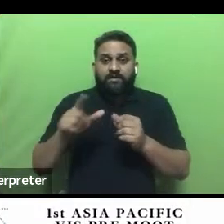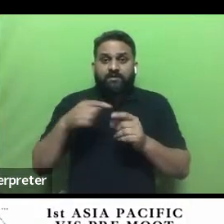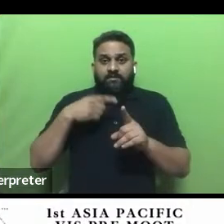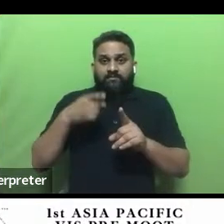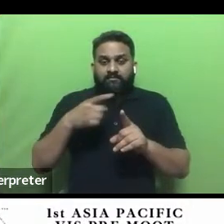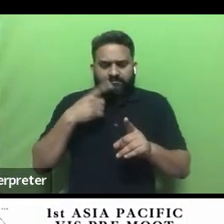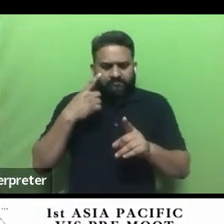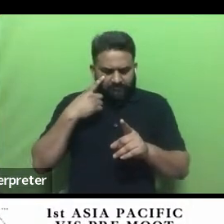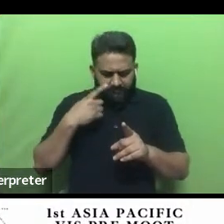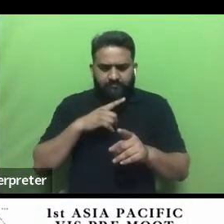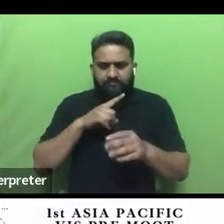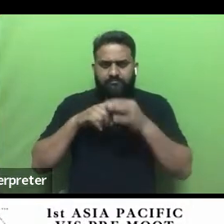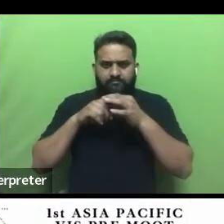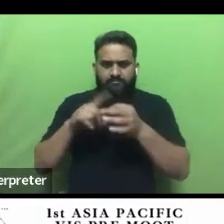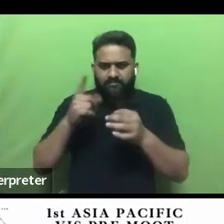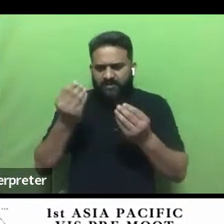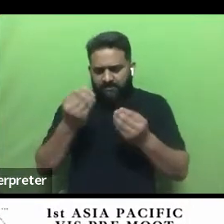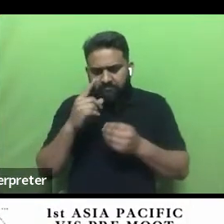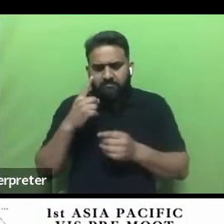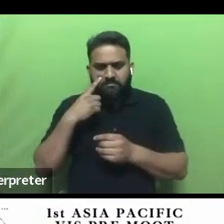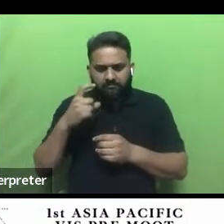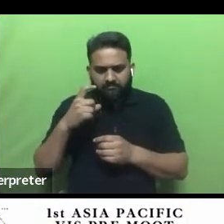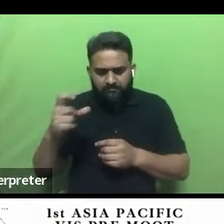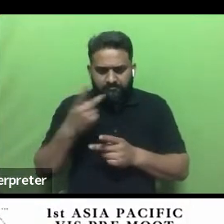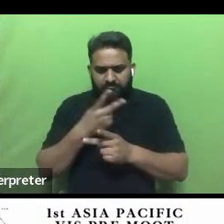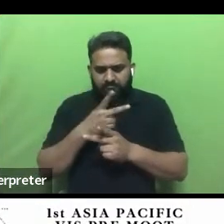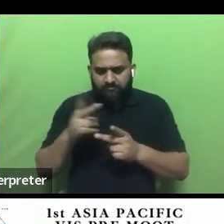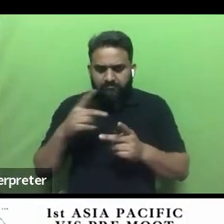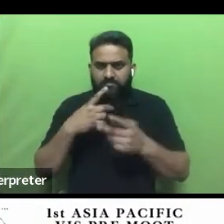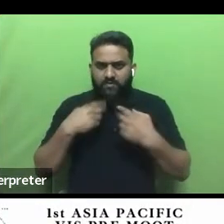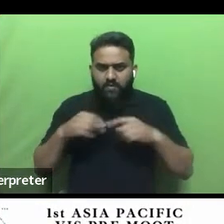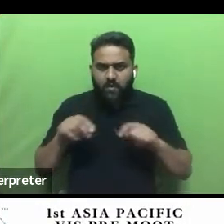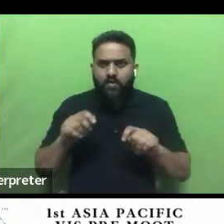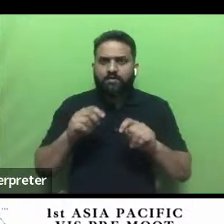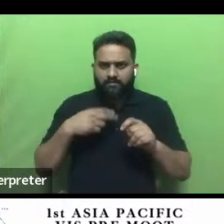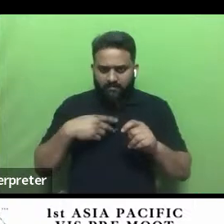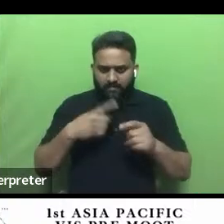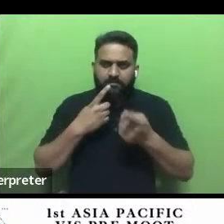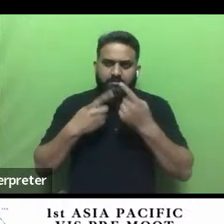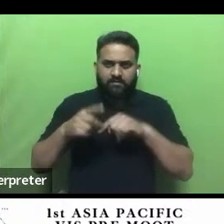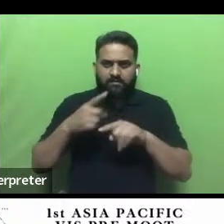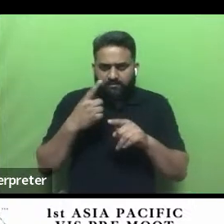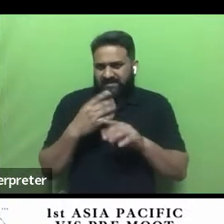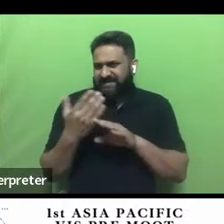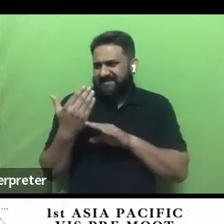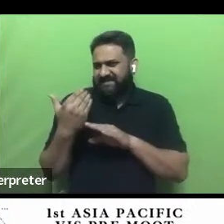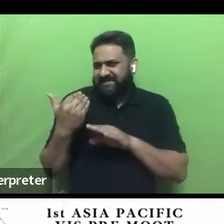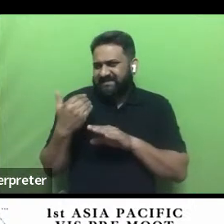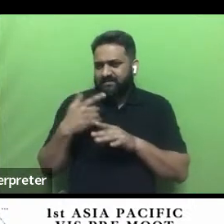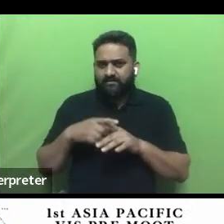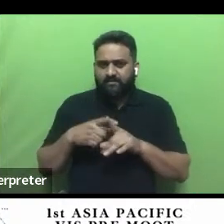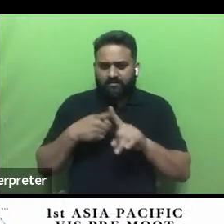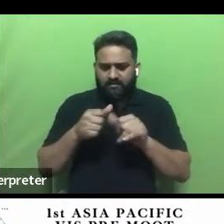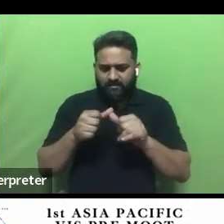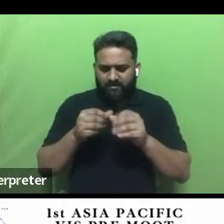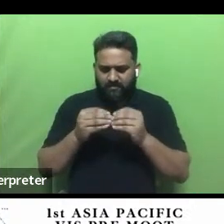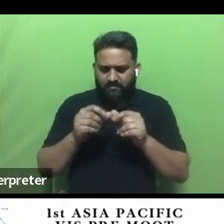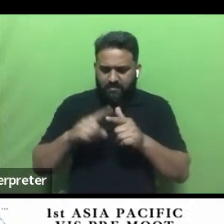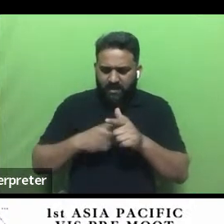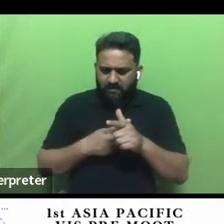of some ICC tribunals and the French courts, as, for example, in the recent case of Kebabchi and Koot Food